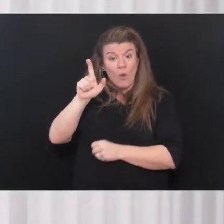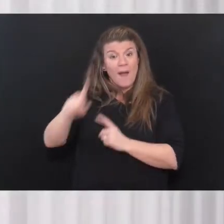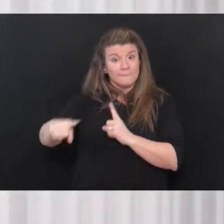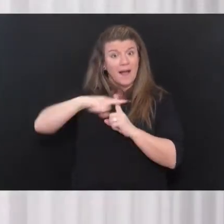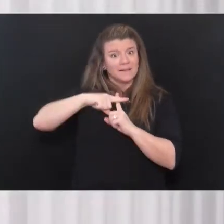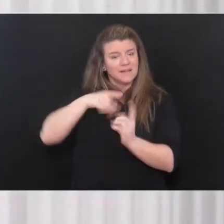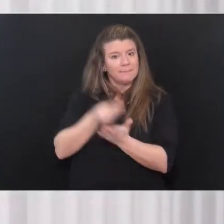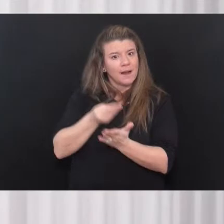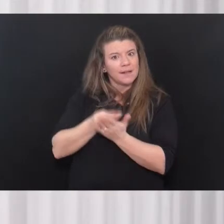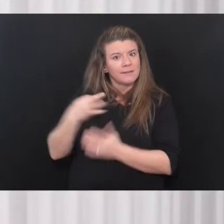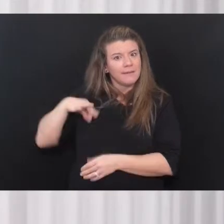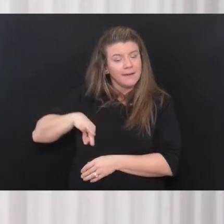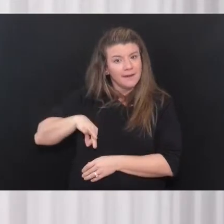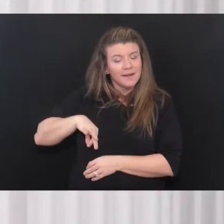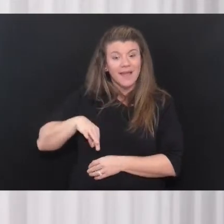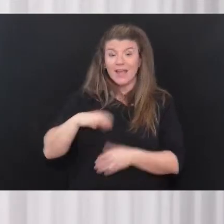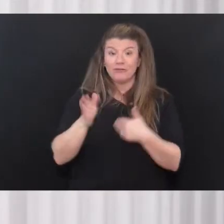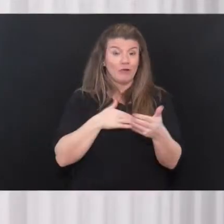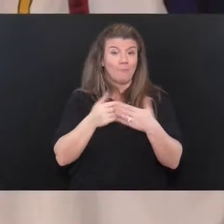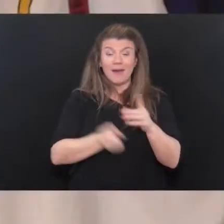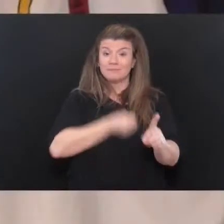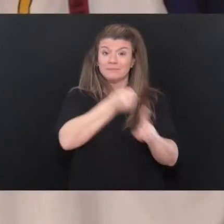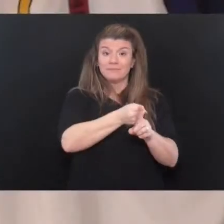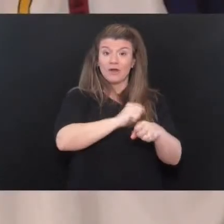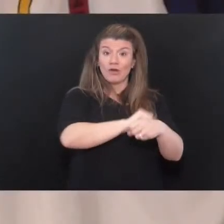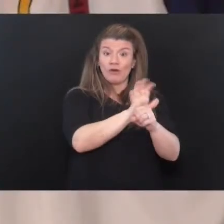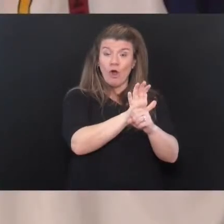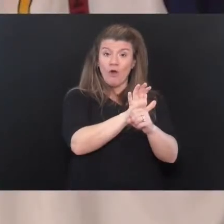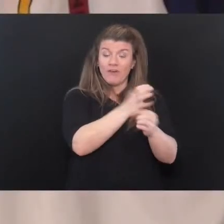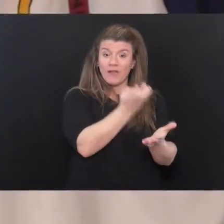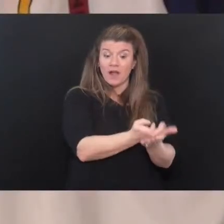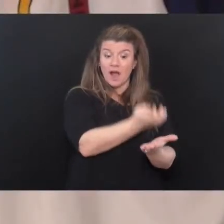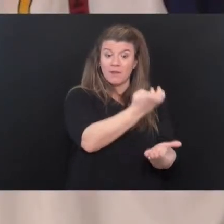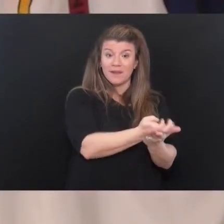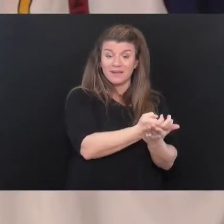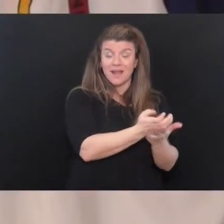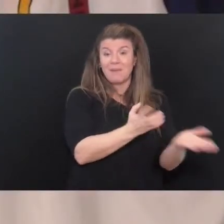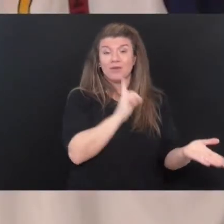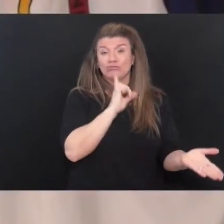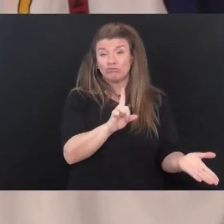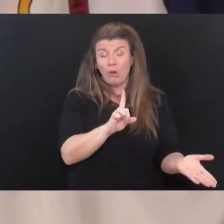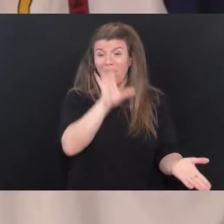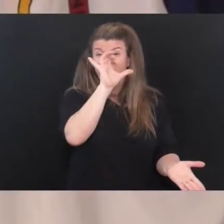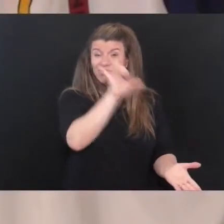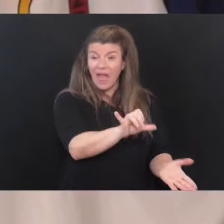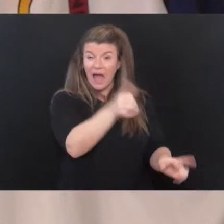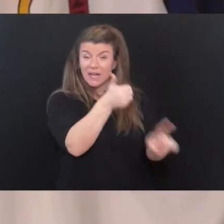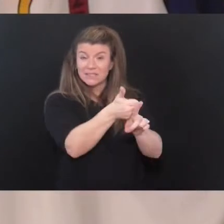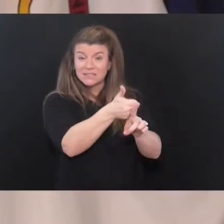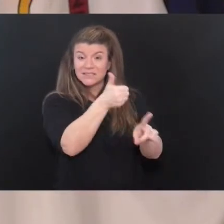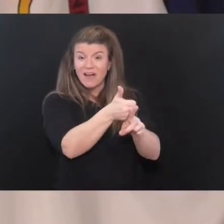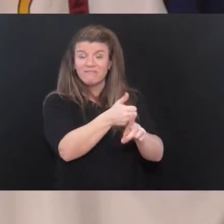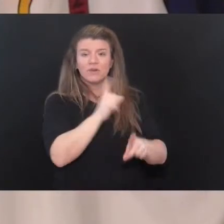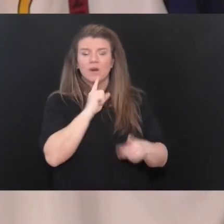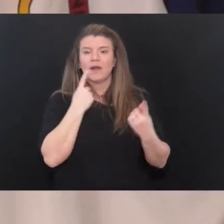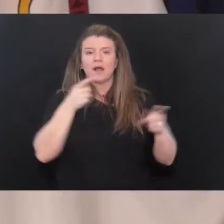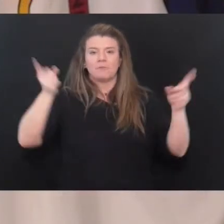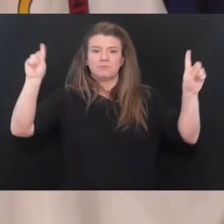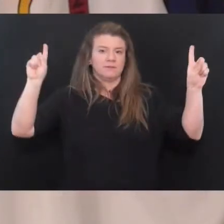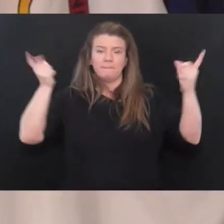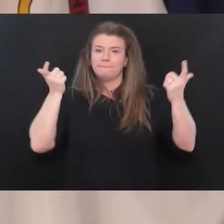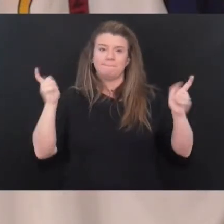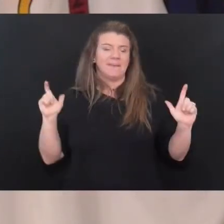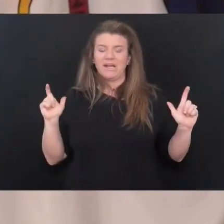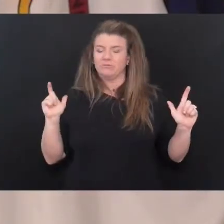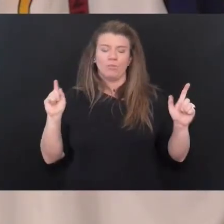the effects COVID-19 had on the state's economy. That in itself may be the biggest accomplishment